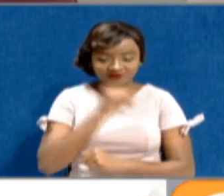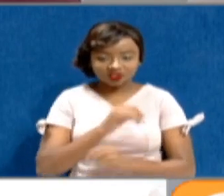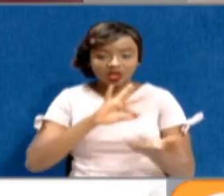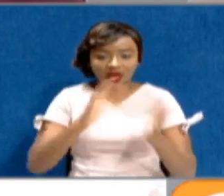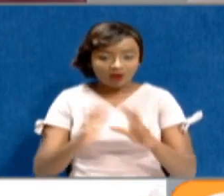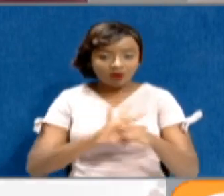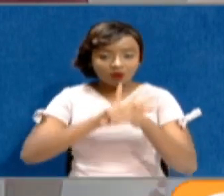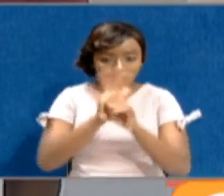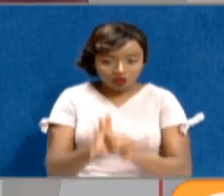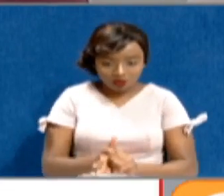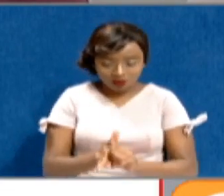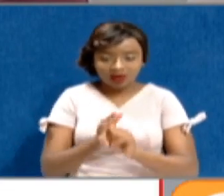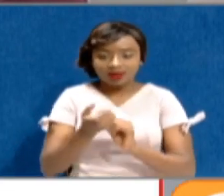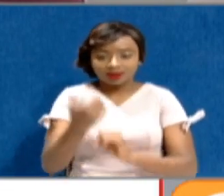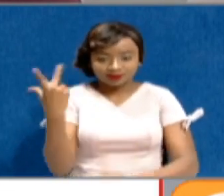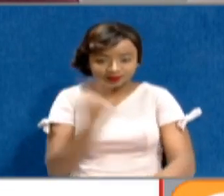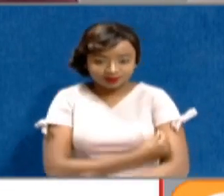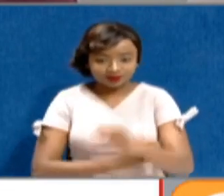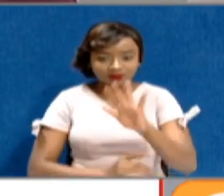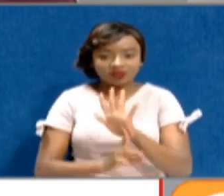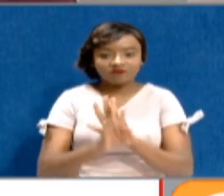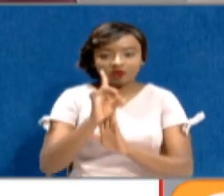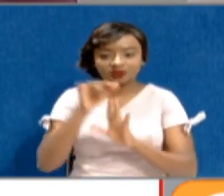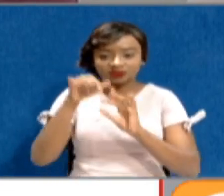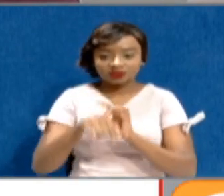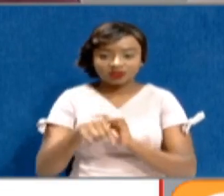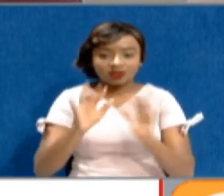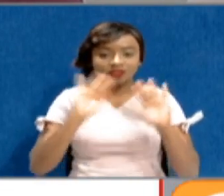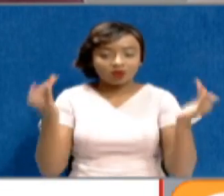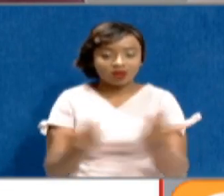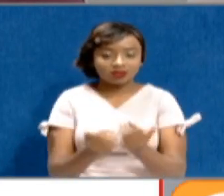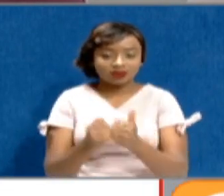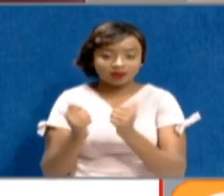on COVID-19 vaccine development in the world.